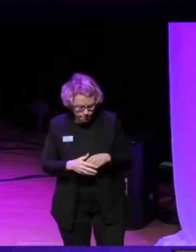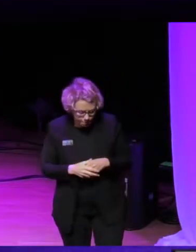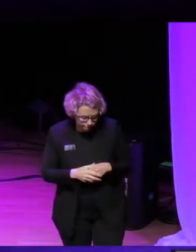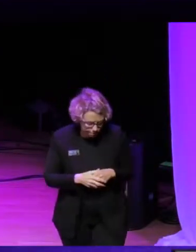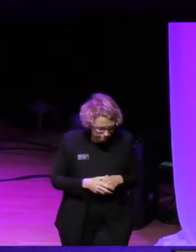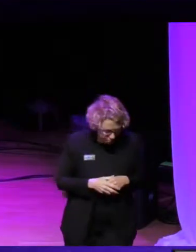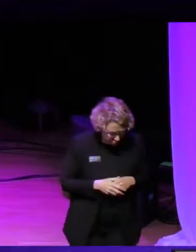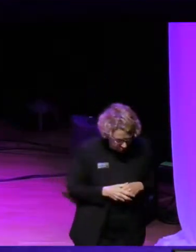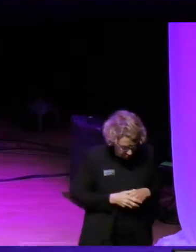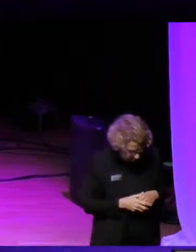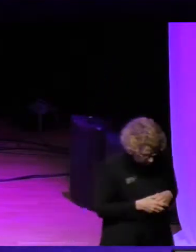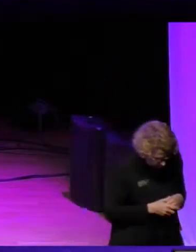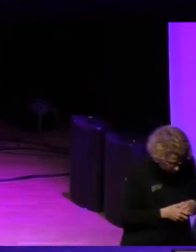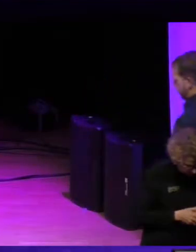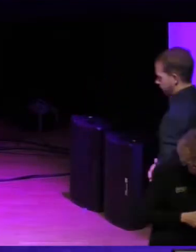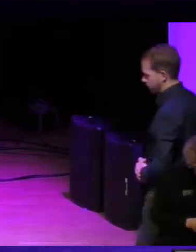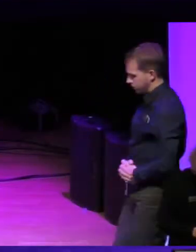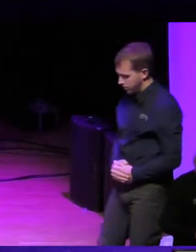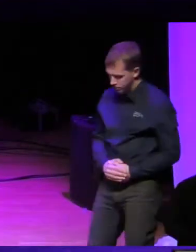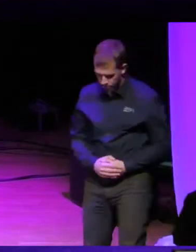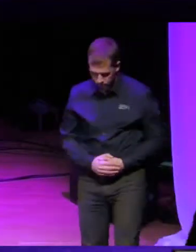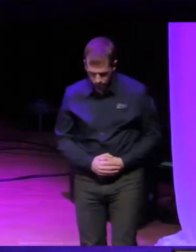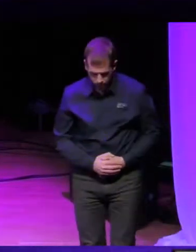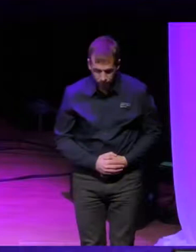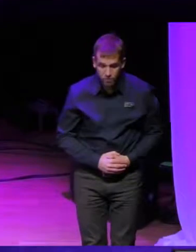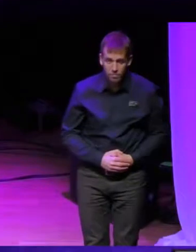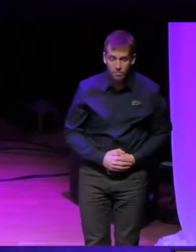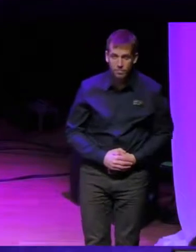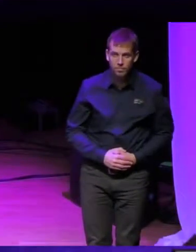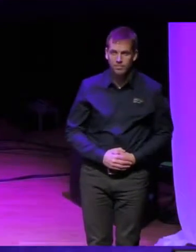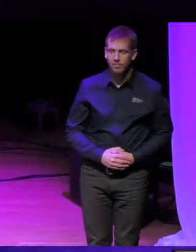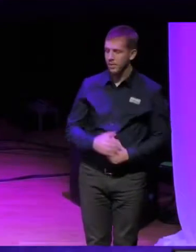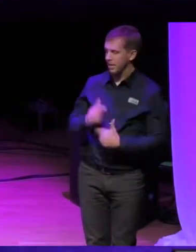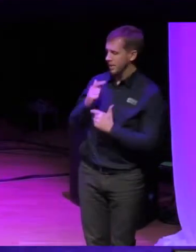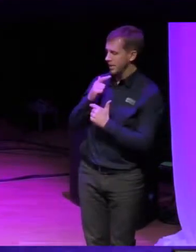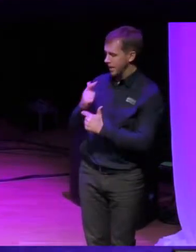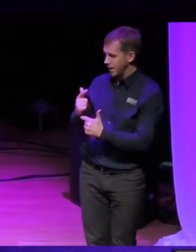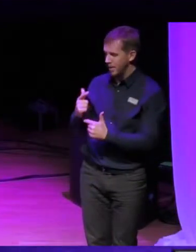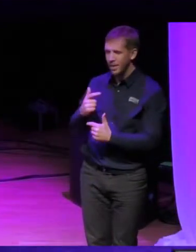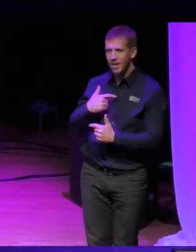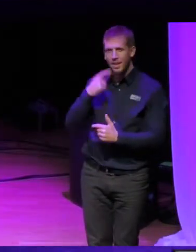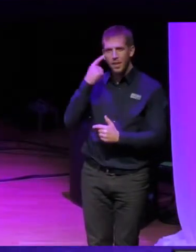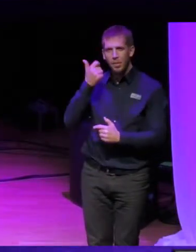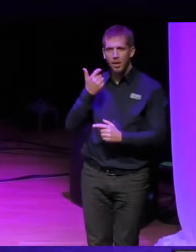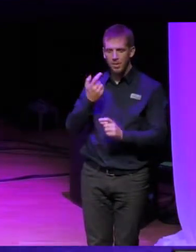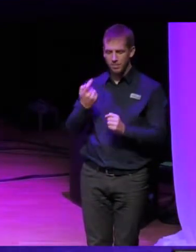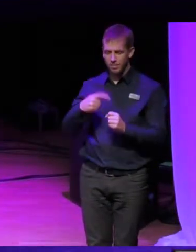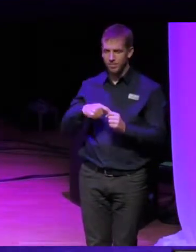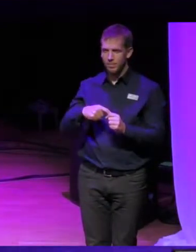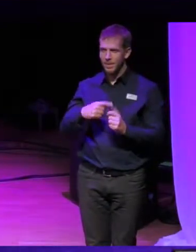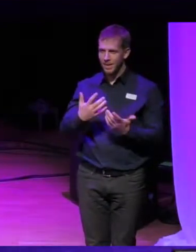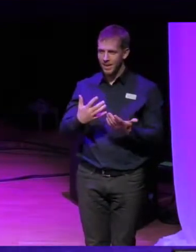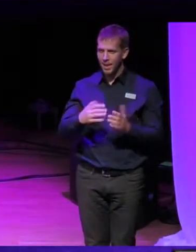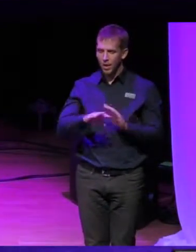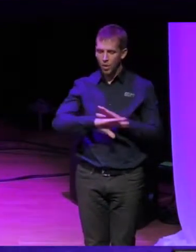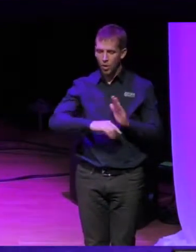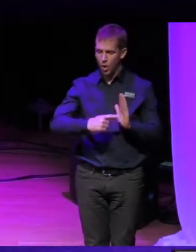Esha. I thought we could just follow up on a few questions regarding the Constitution and the executive